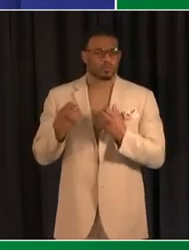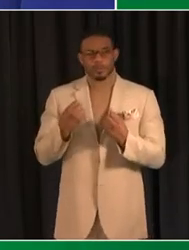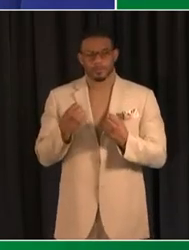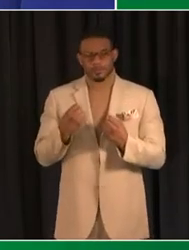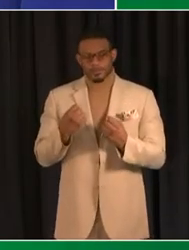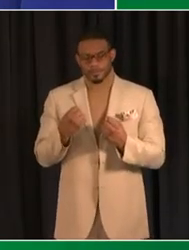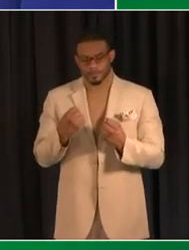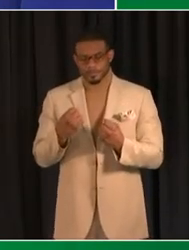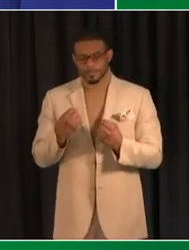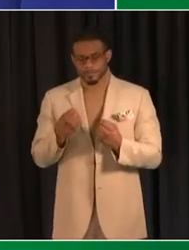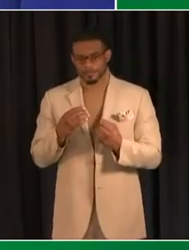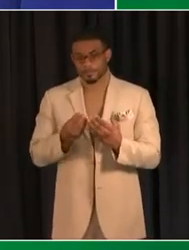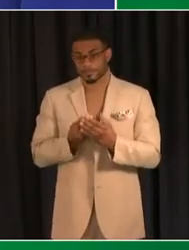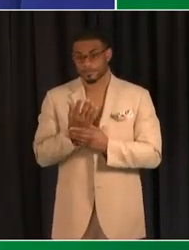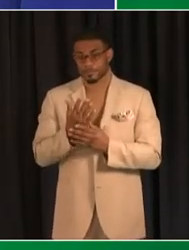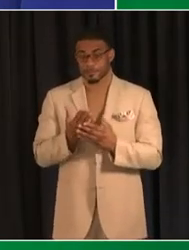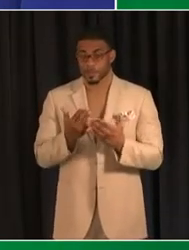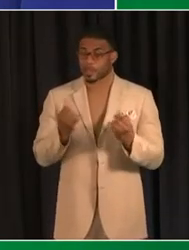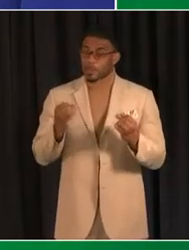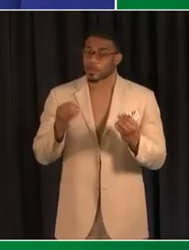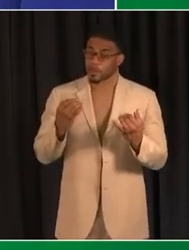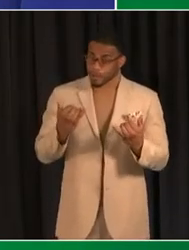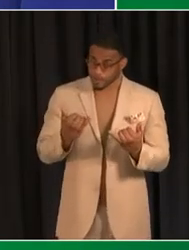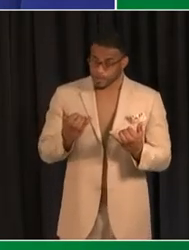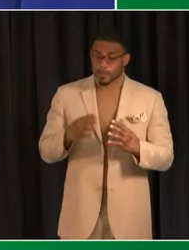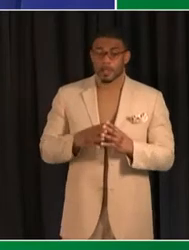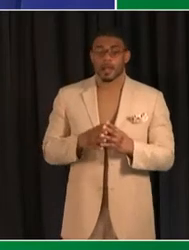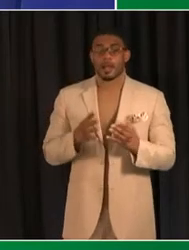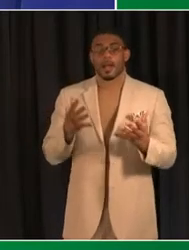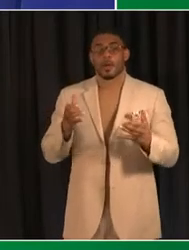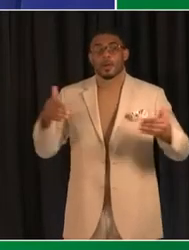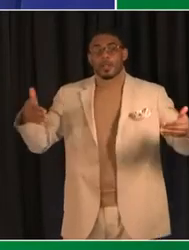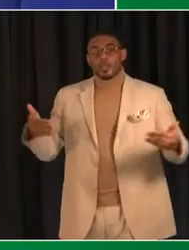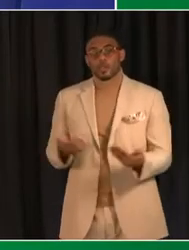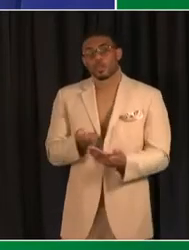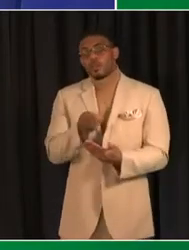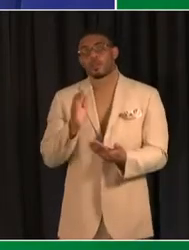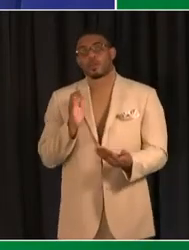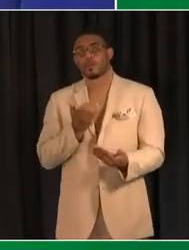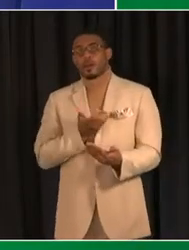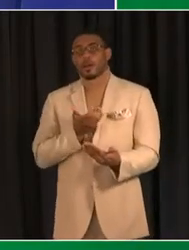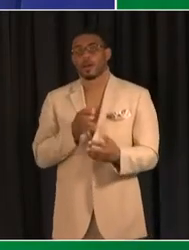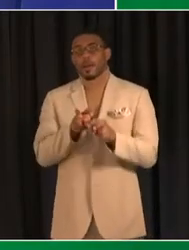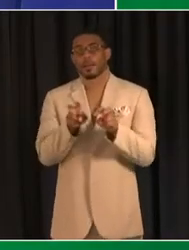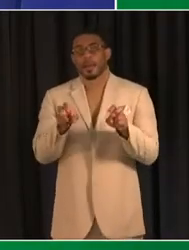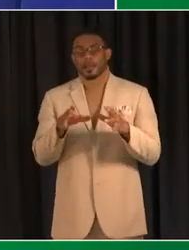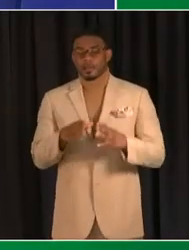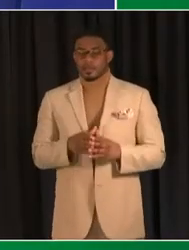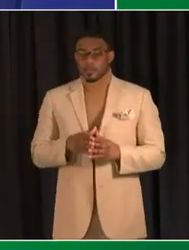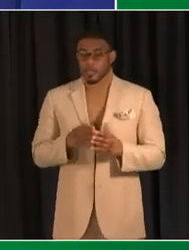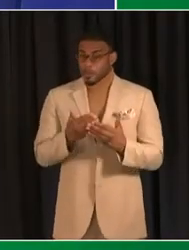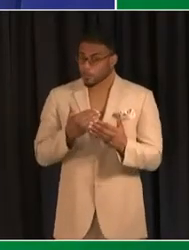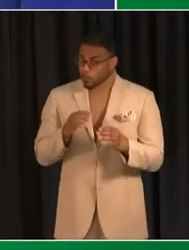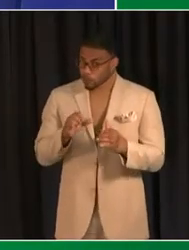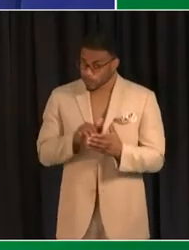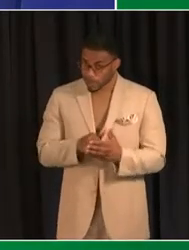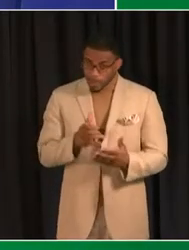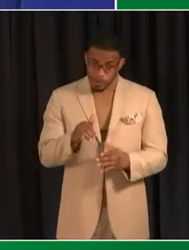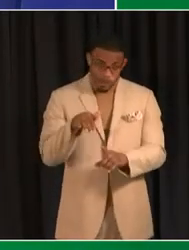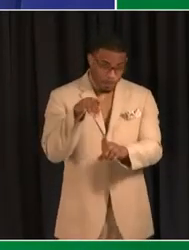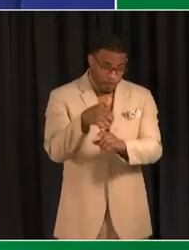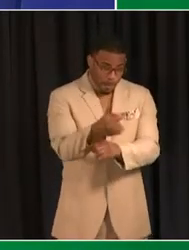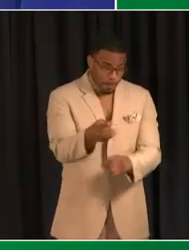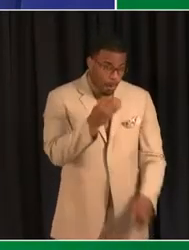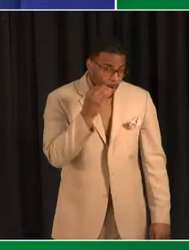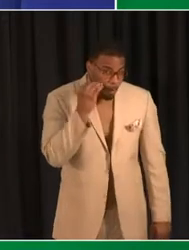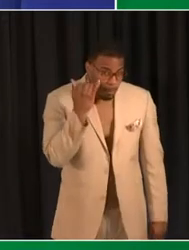to recovery and growth. And so with that, I want to introduce a couple of our panelists. But before I do that,